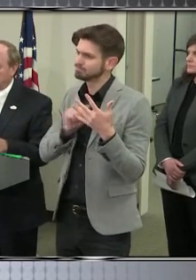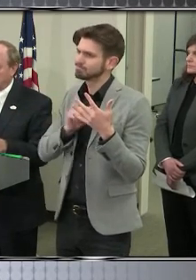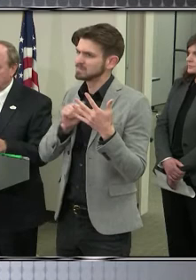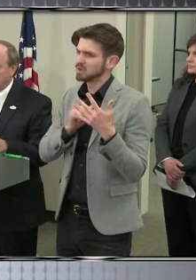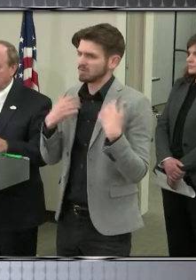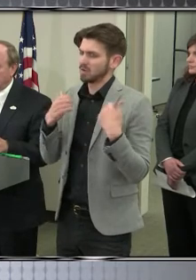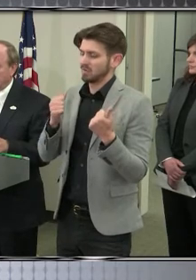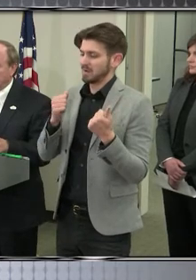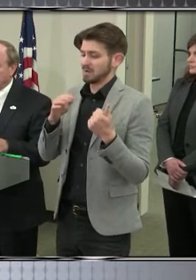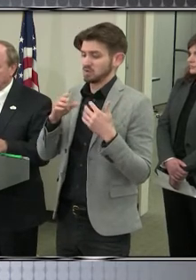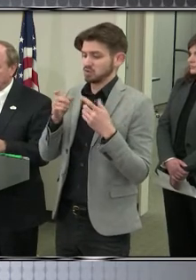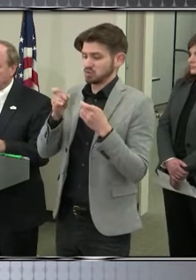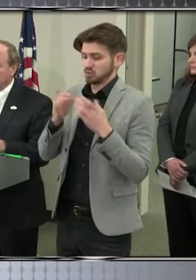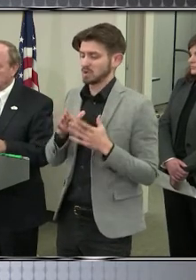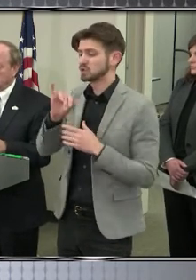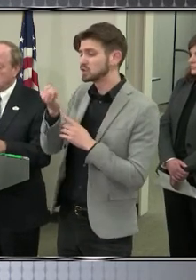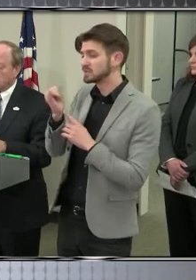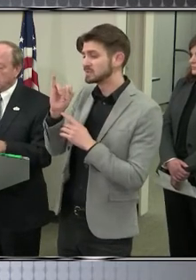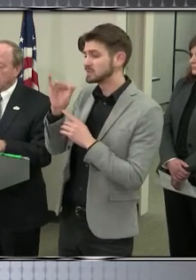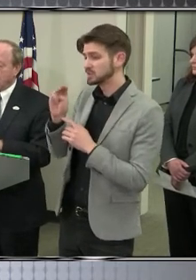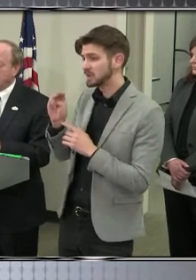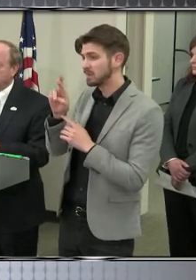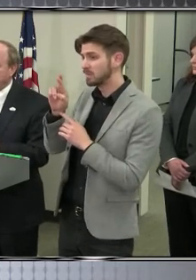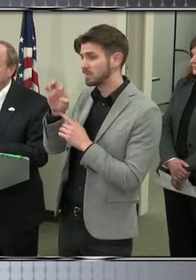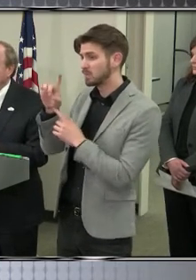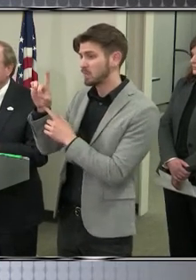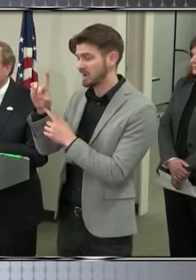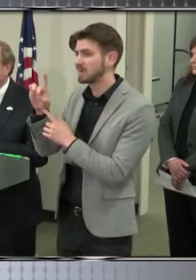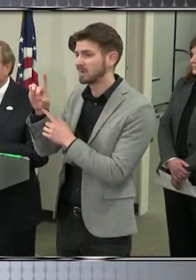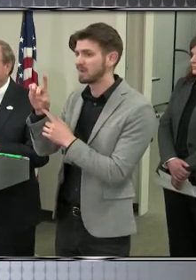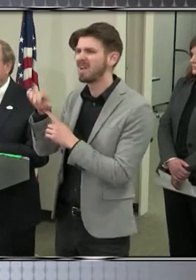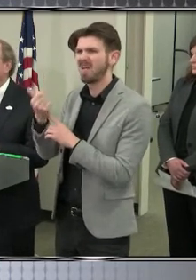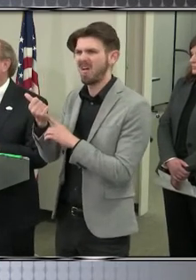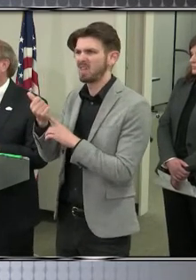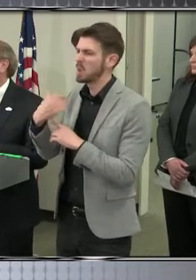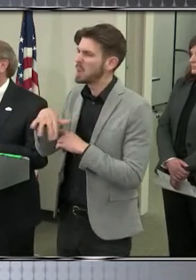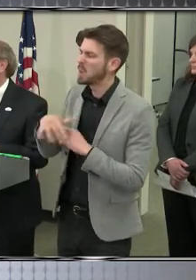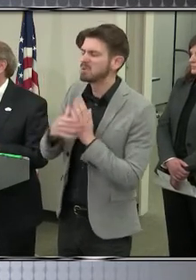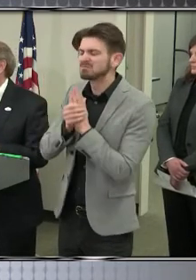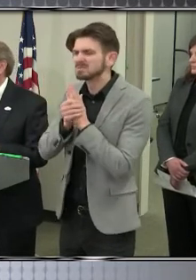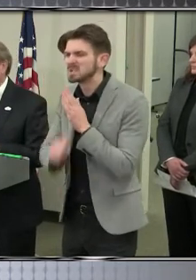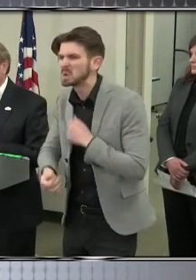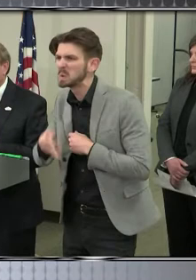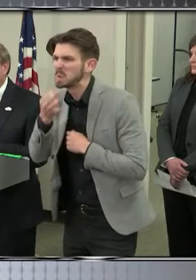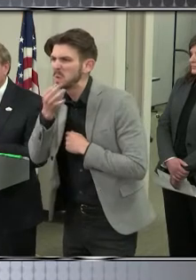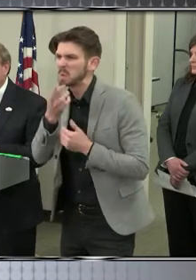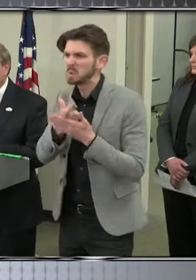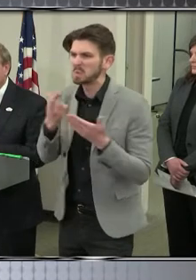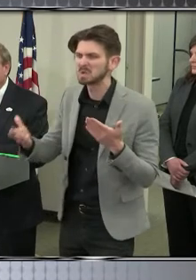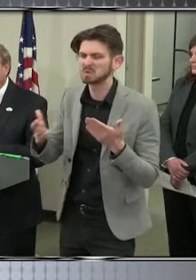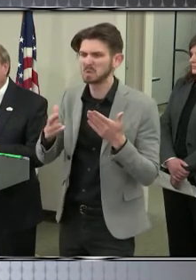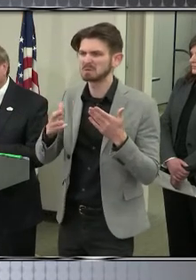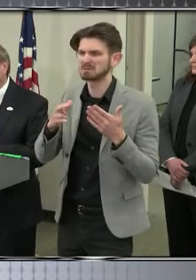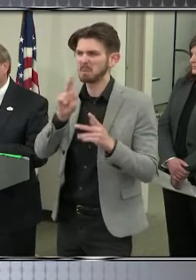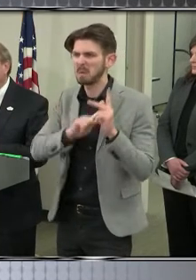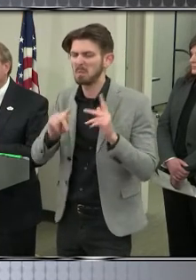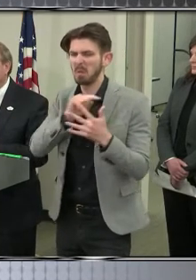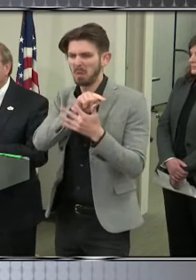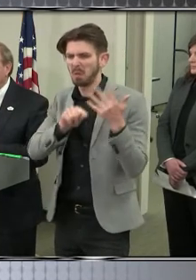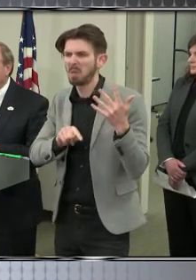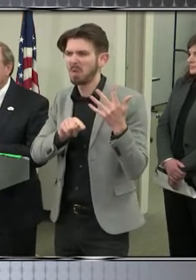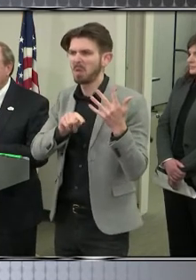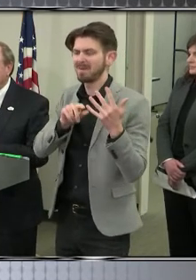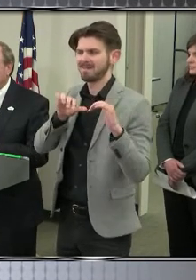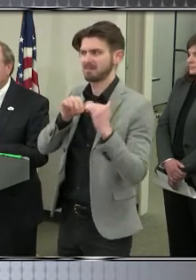director, Jim Reed, and the talent and resources we have to support public health in this response. I also have